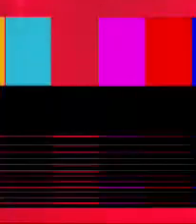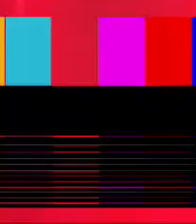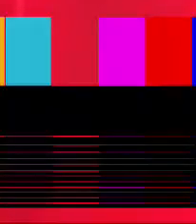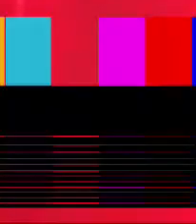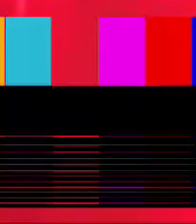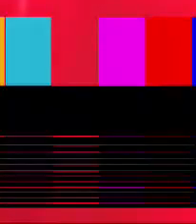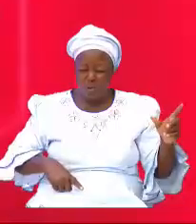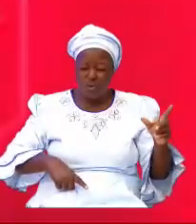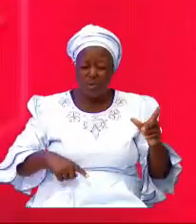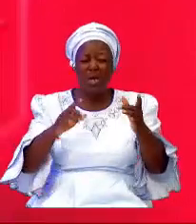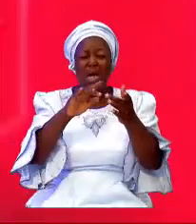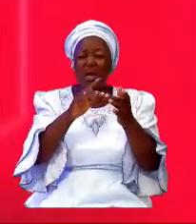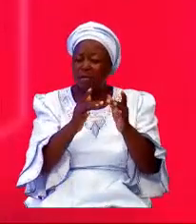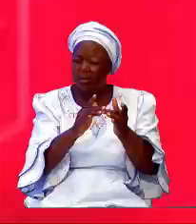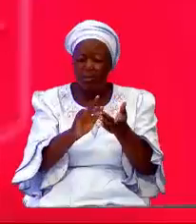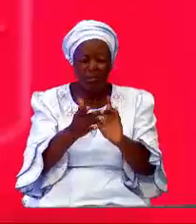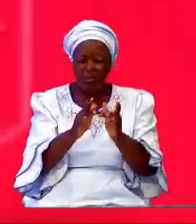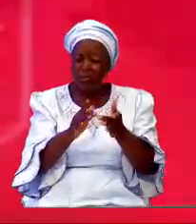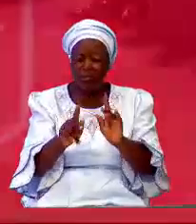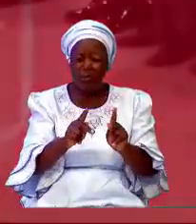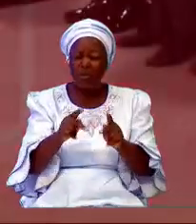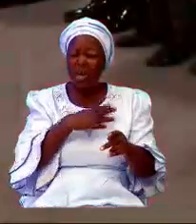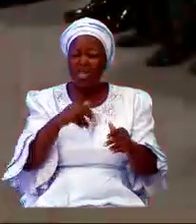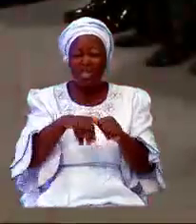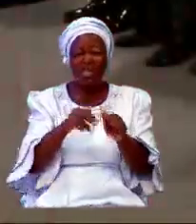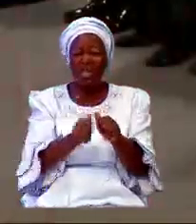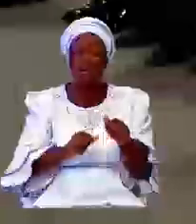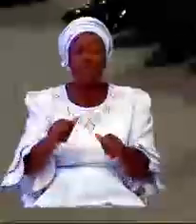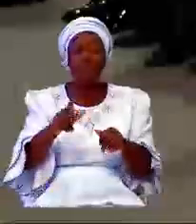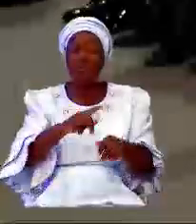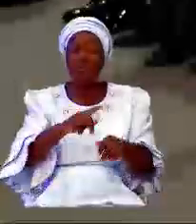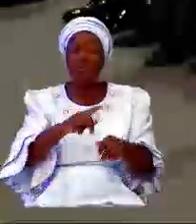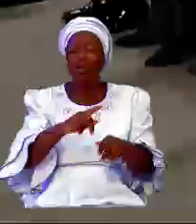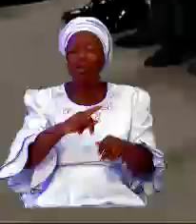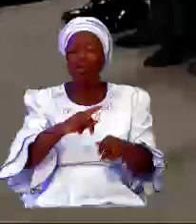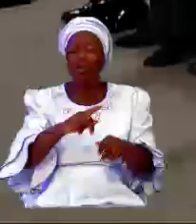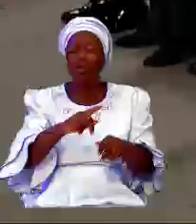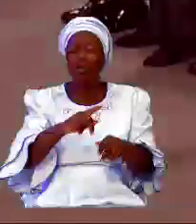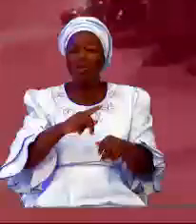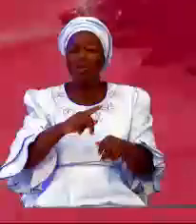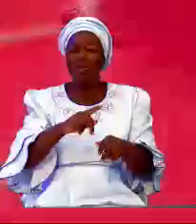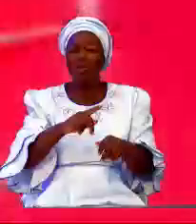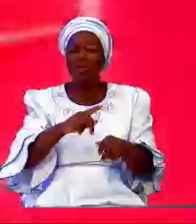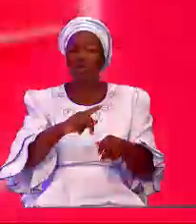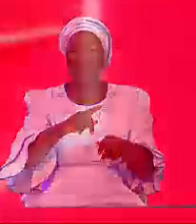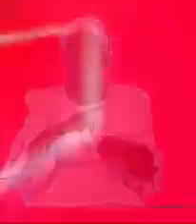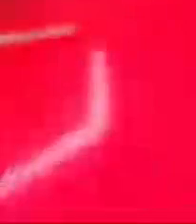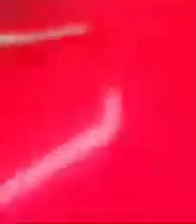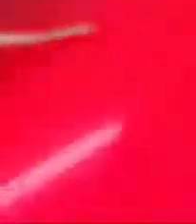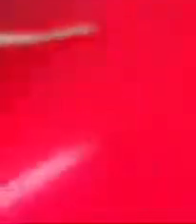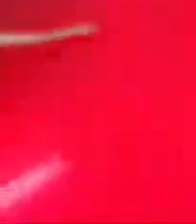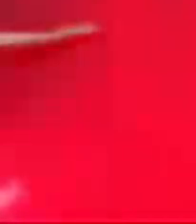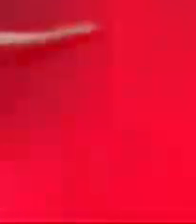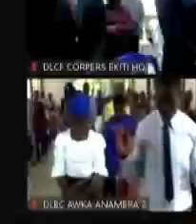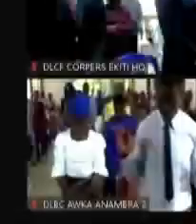son, daughter there, do it, Lord. Online, everywhere, in every location, do